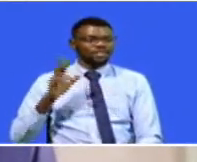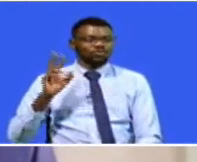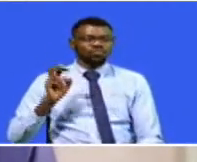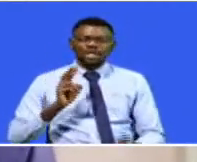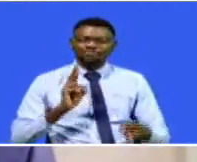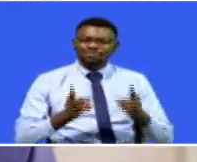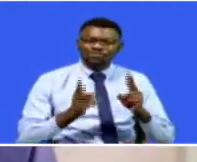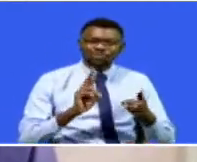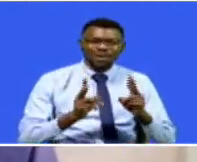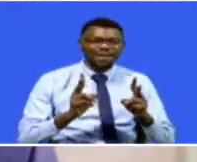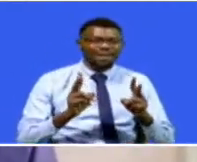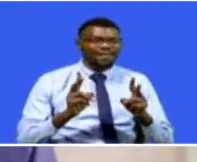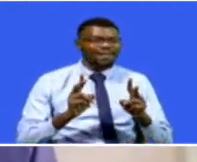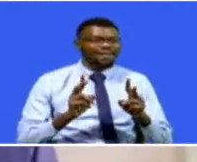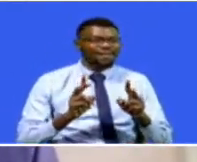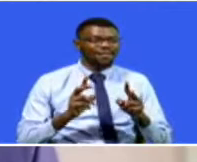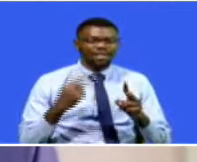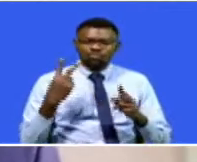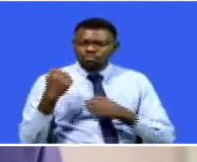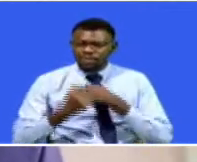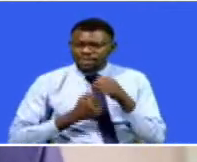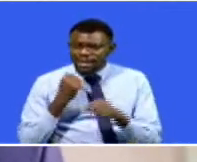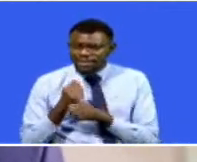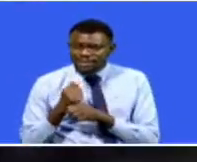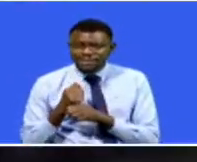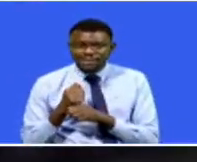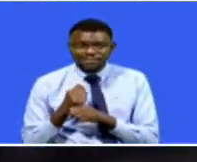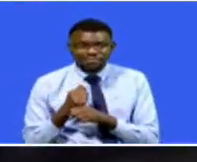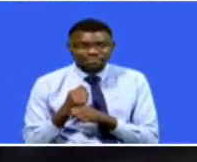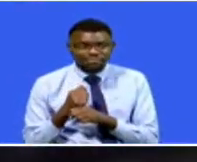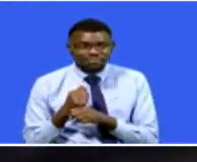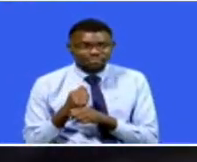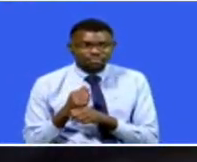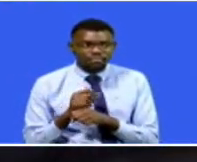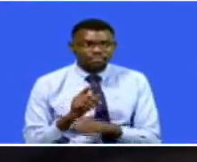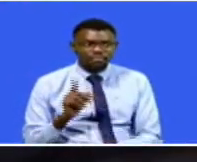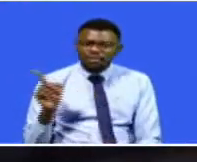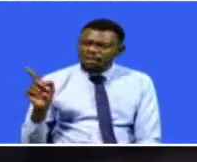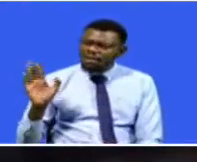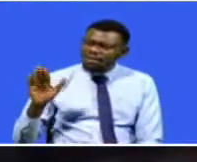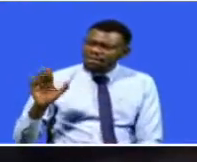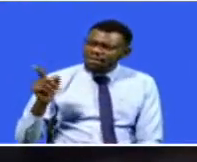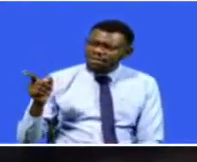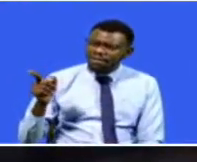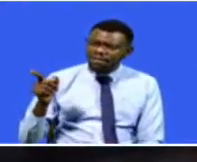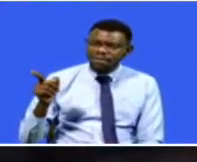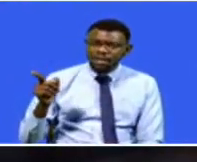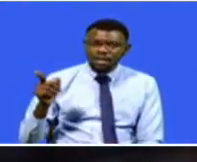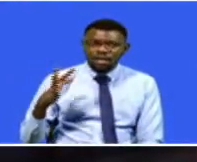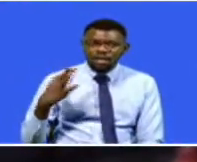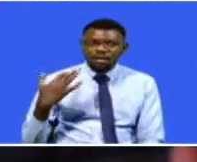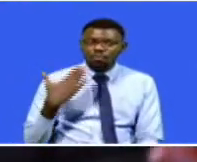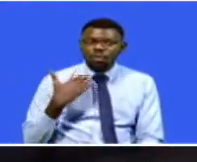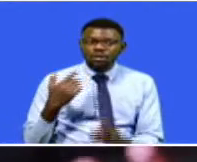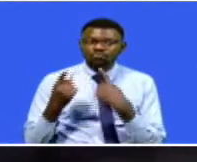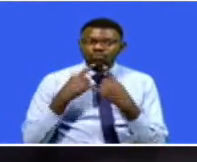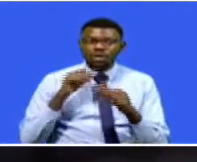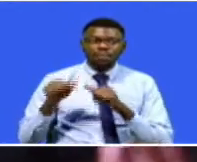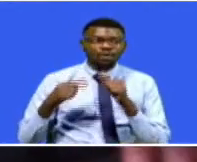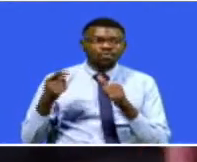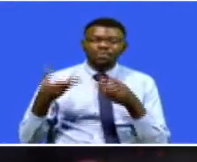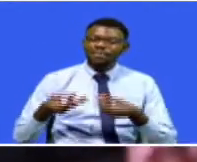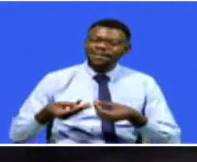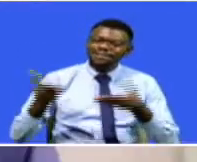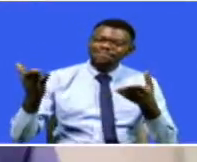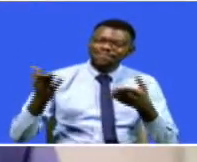they are issued after every 2 years. And Dr. Manu, we're going to talk about philanthropy.